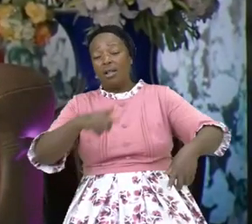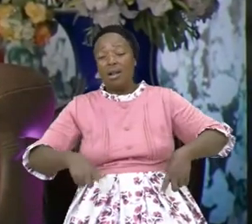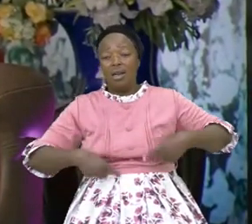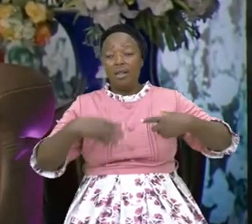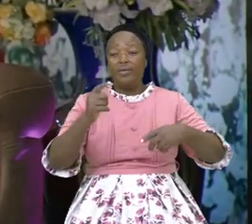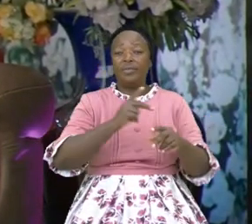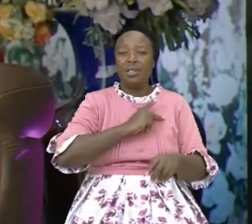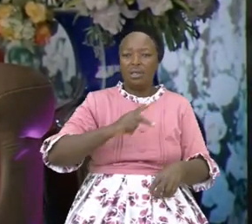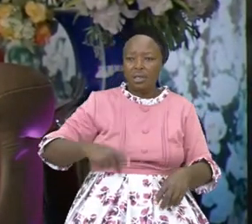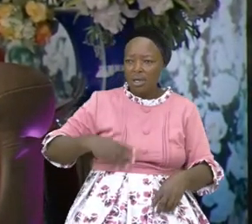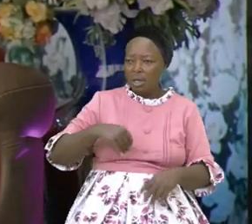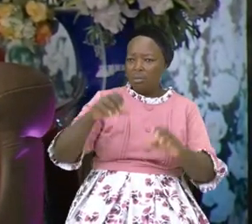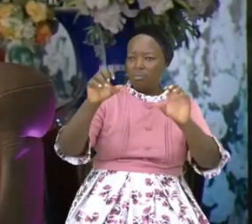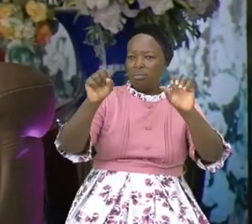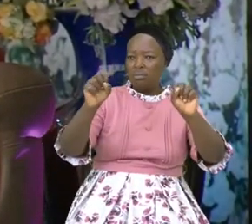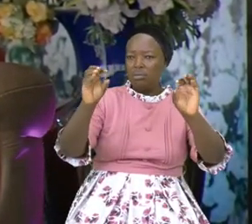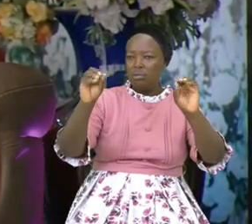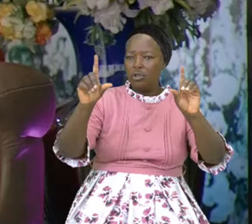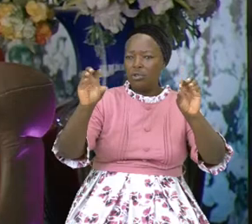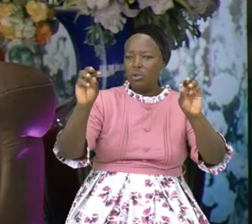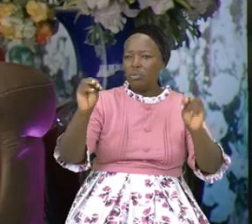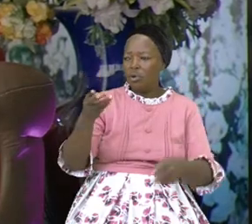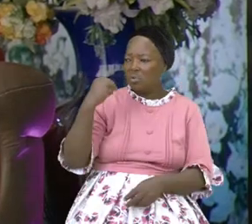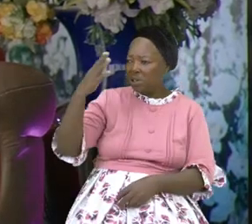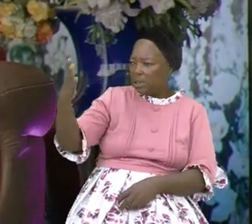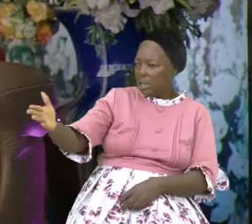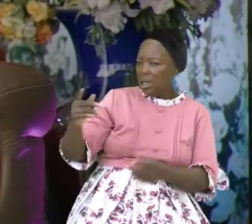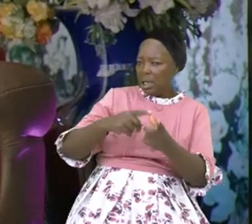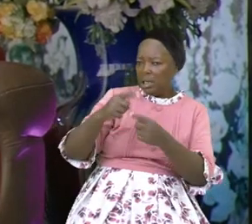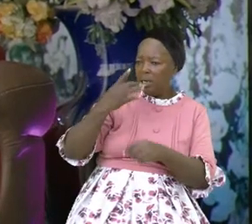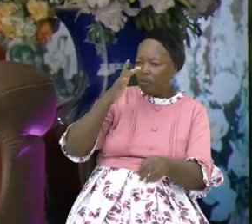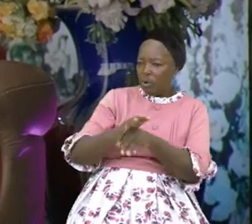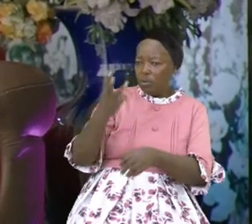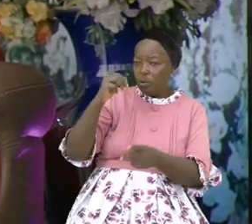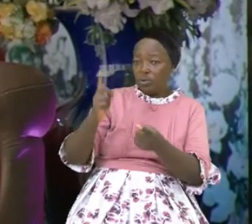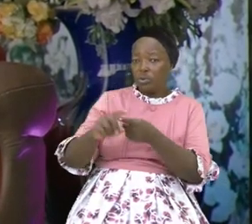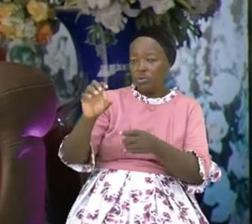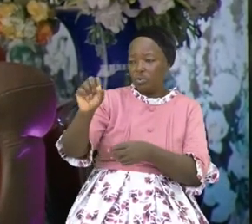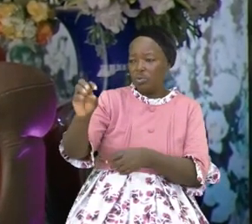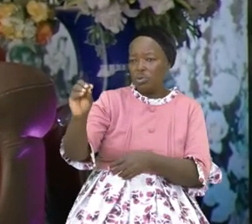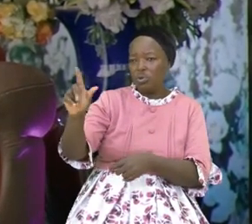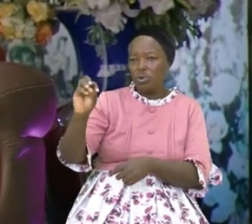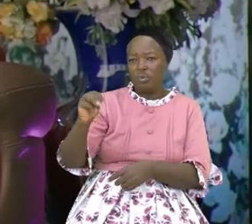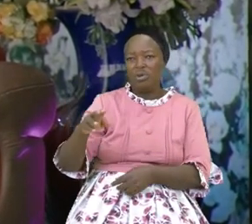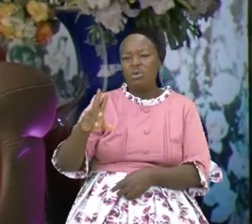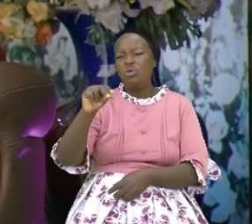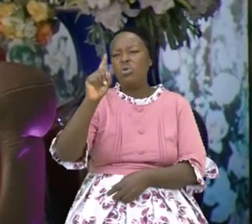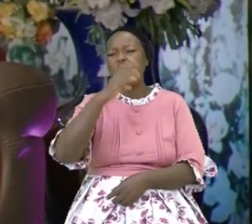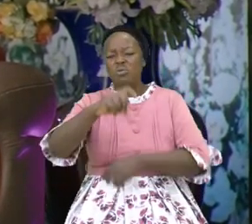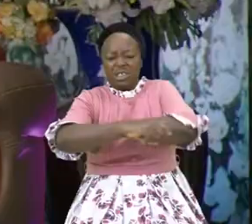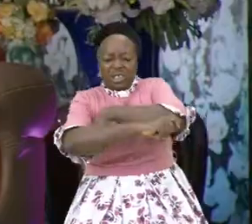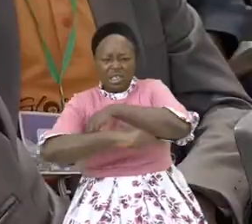king. And Solomon was there, and the promise was unto Solomon. Nobody will steal